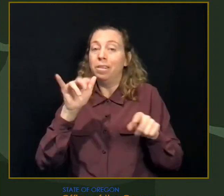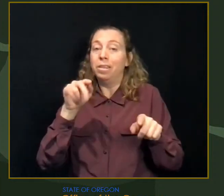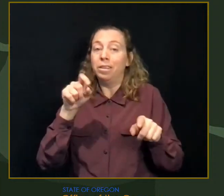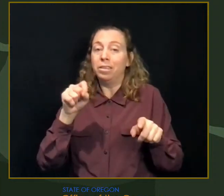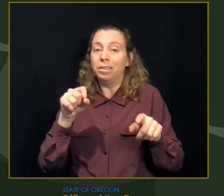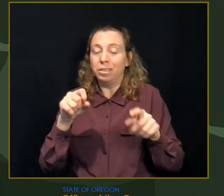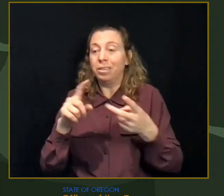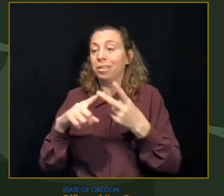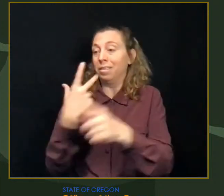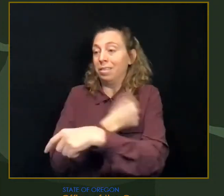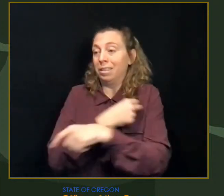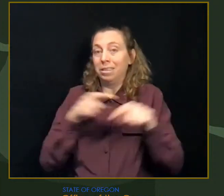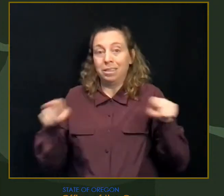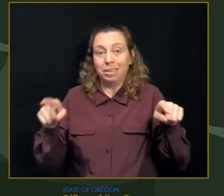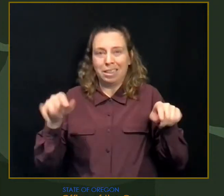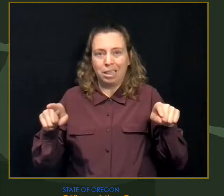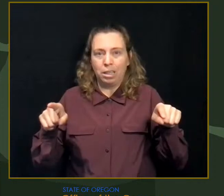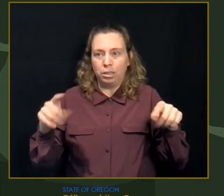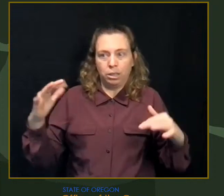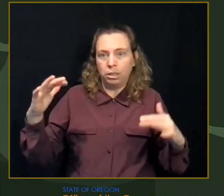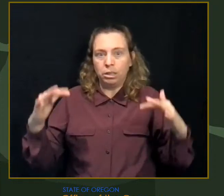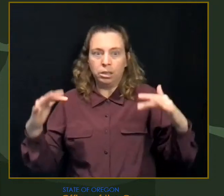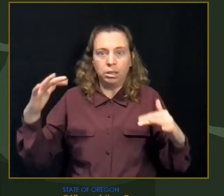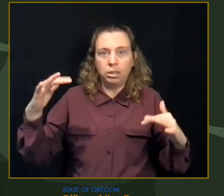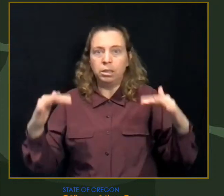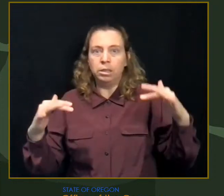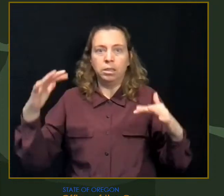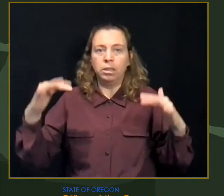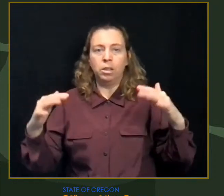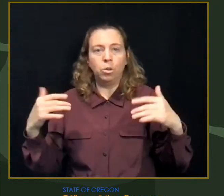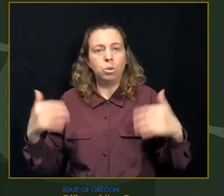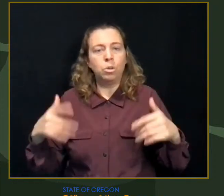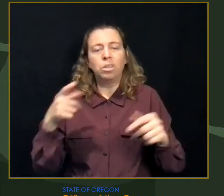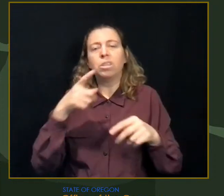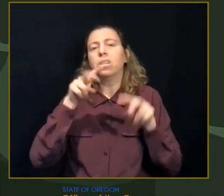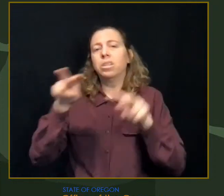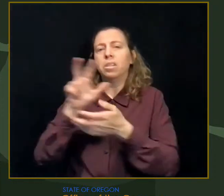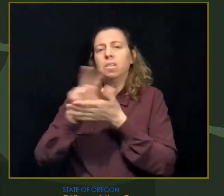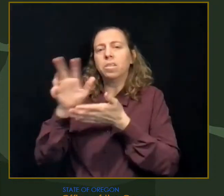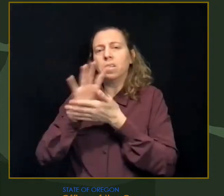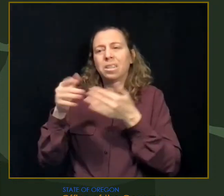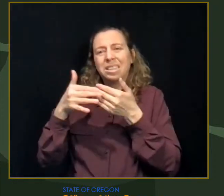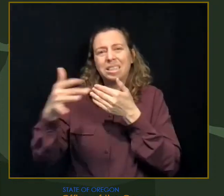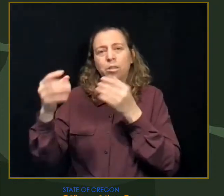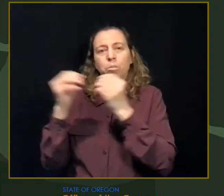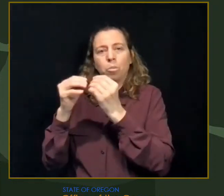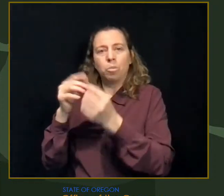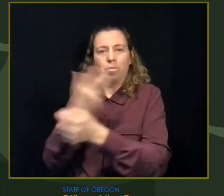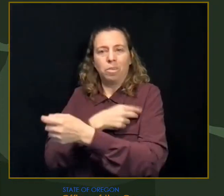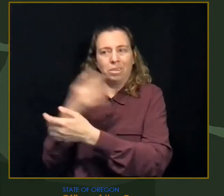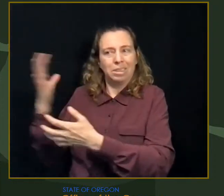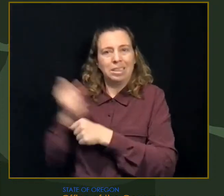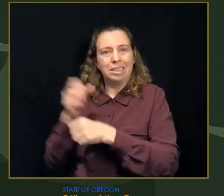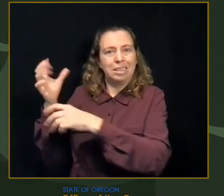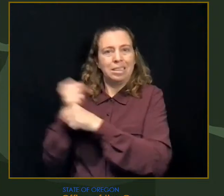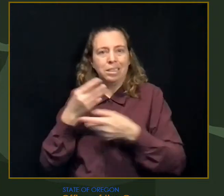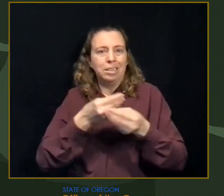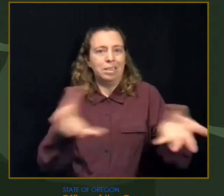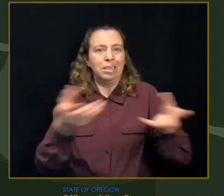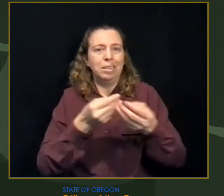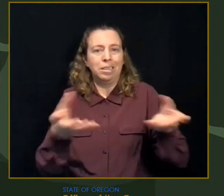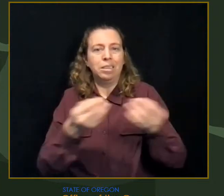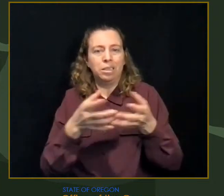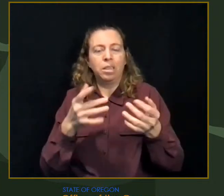weeks, 3 to 4 weeks, to get more vaccines into arms. That's where I'm focused. There are a number of ways